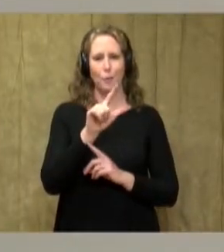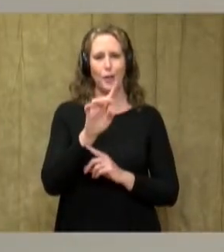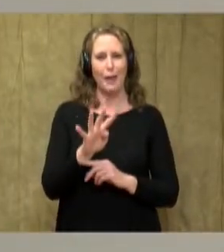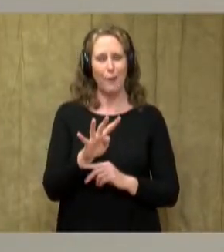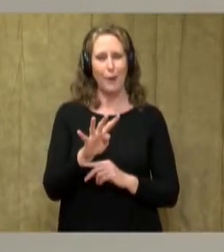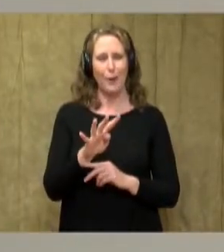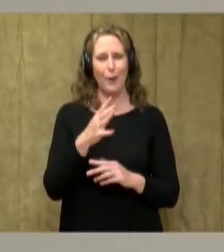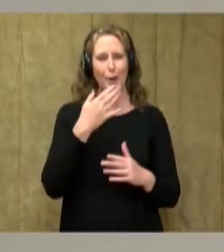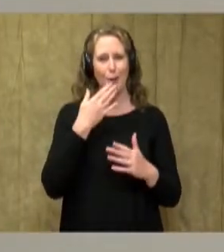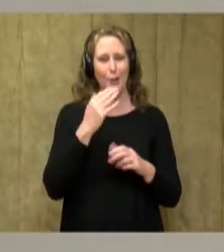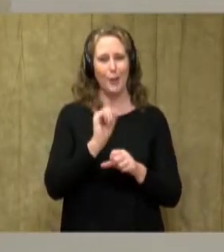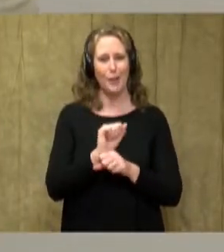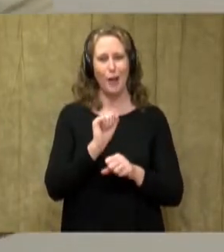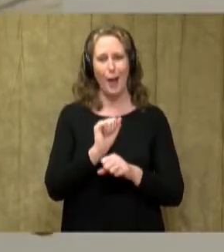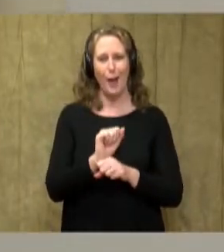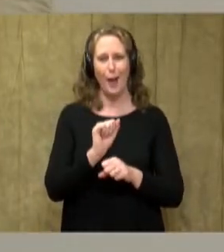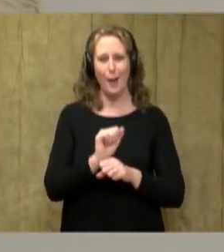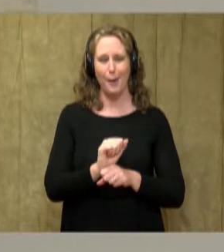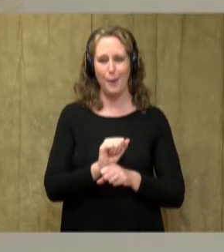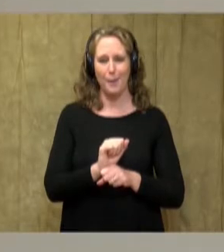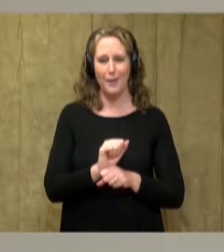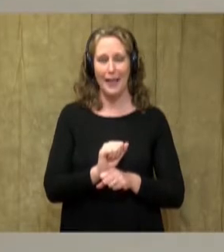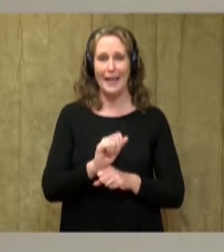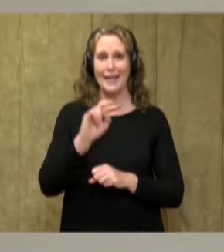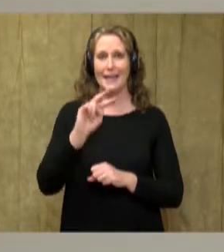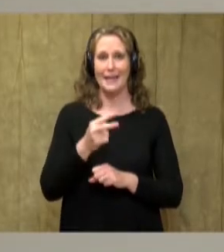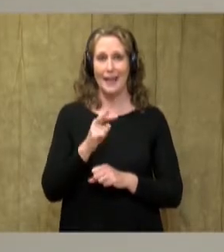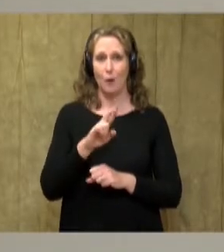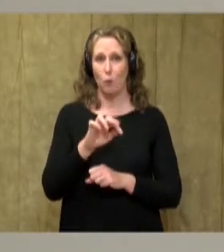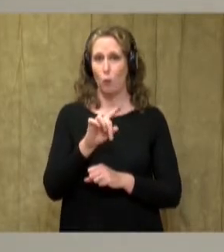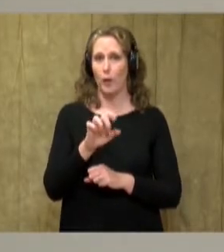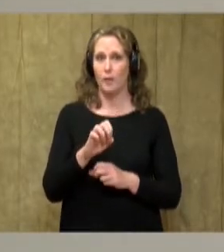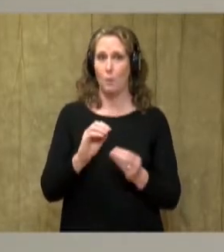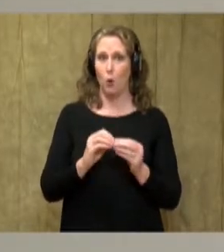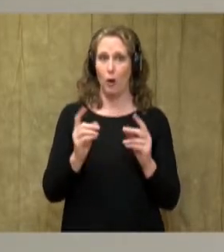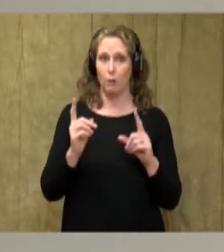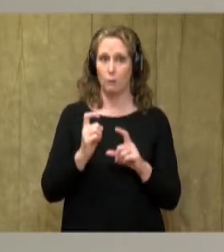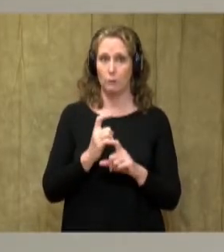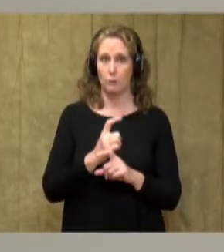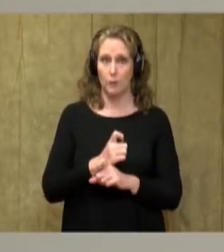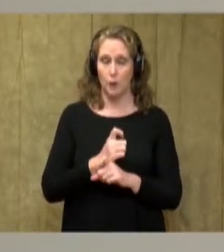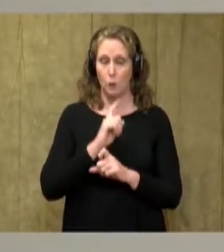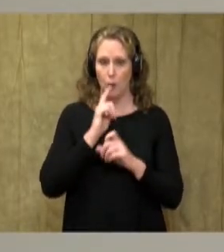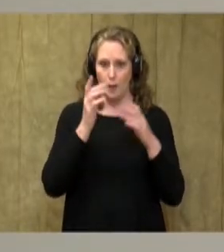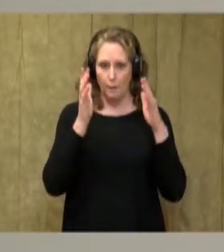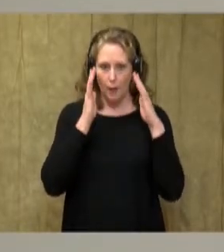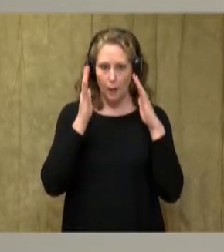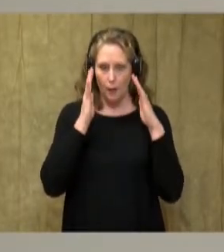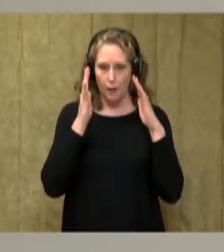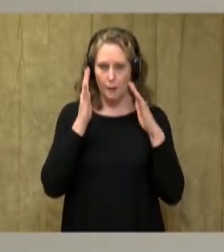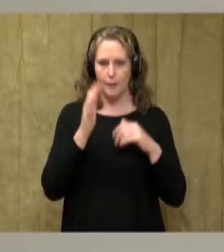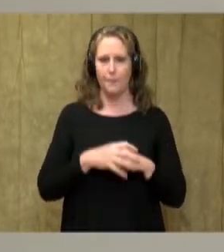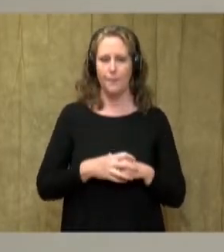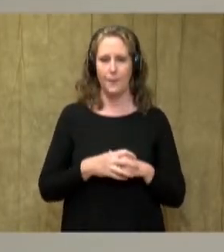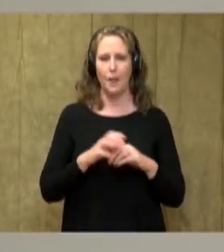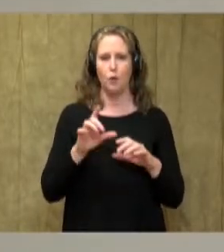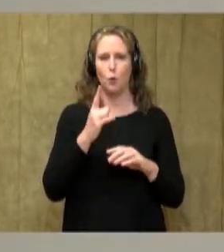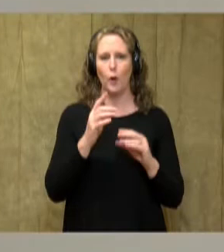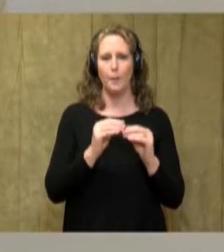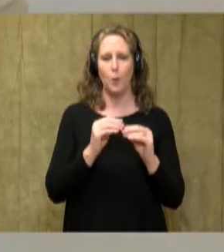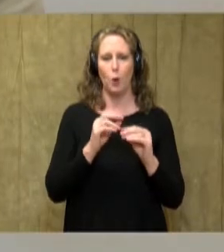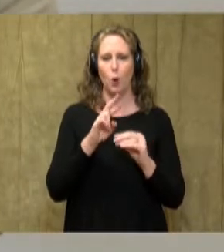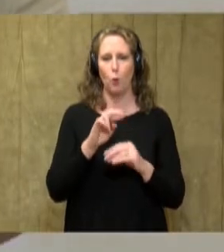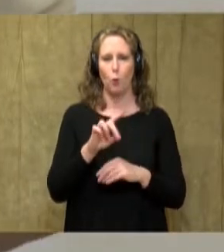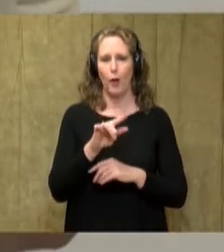924. Good job. All right, now this one's a little more difficult, so I want you to really listen and think about this one. We're going to do one more